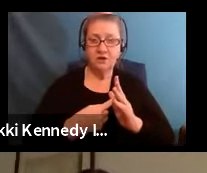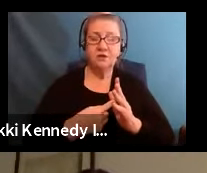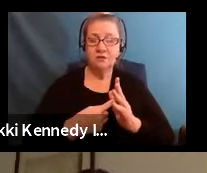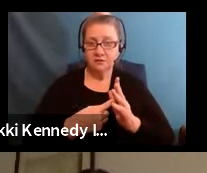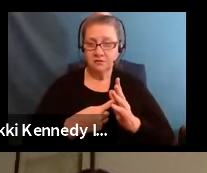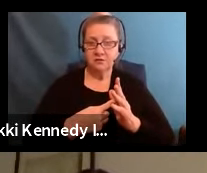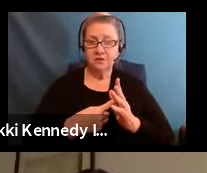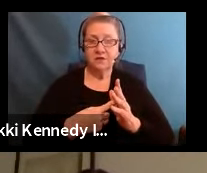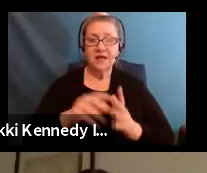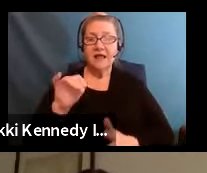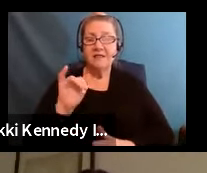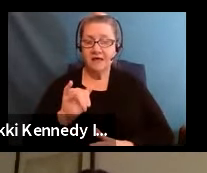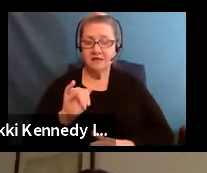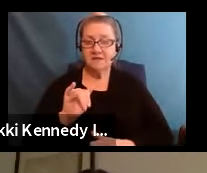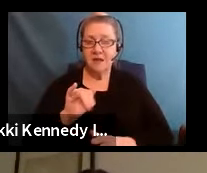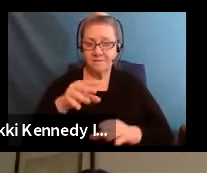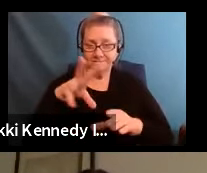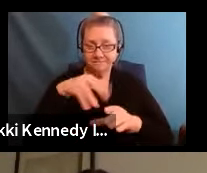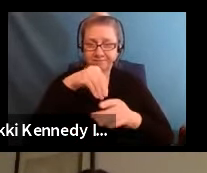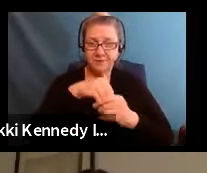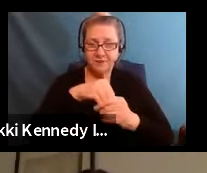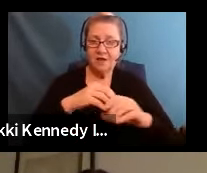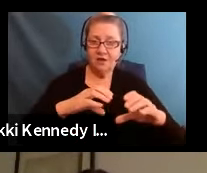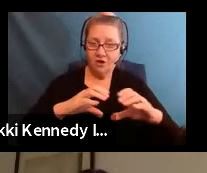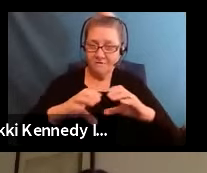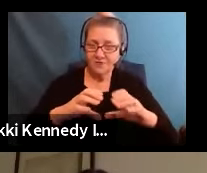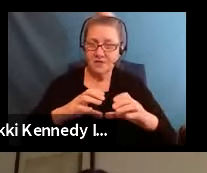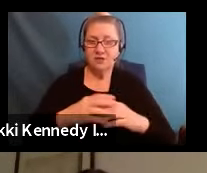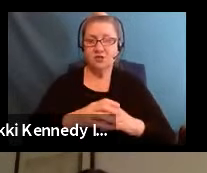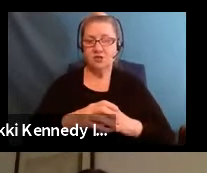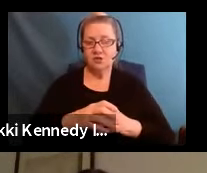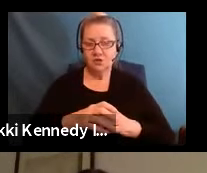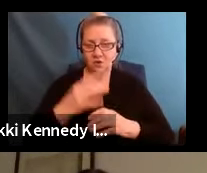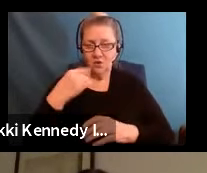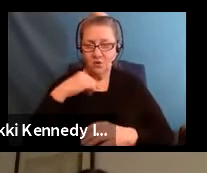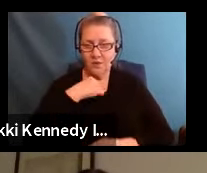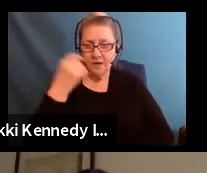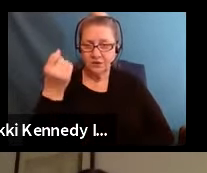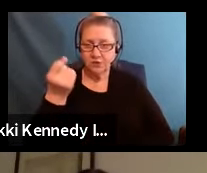of the conversation. What we understand is that for